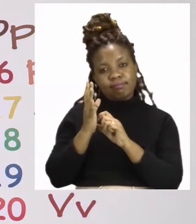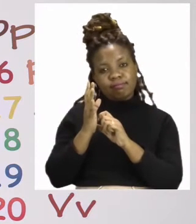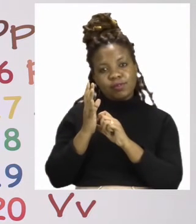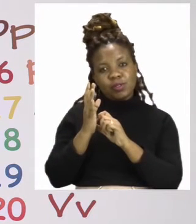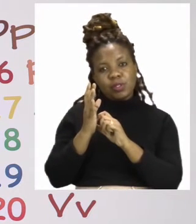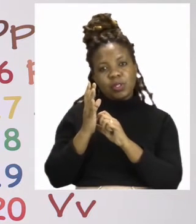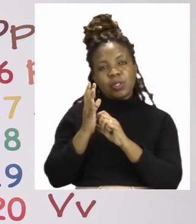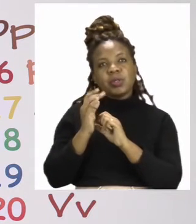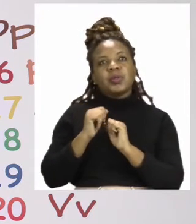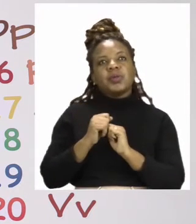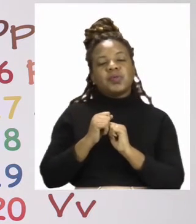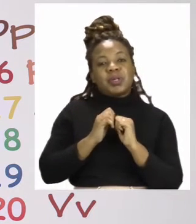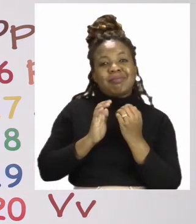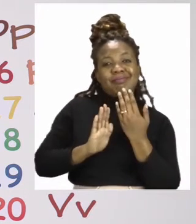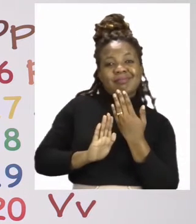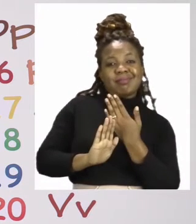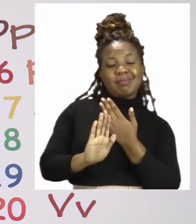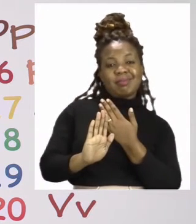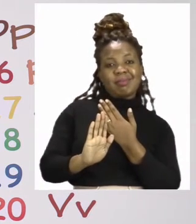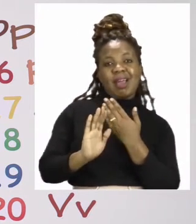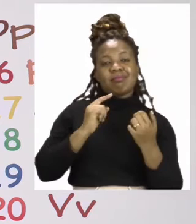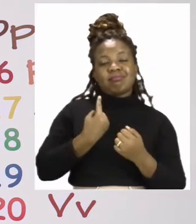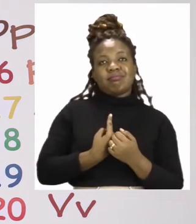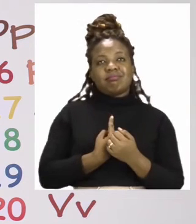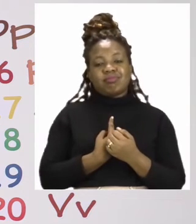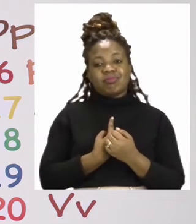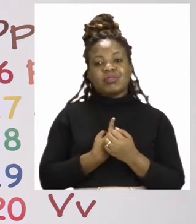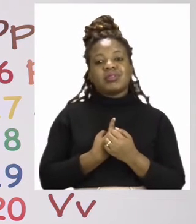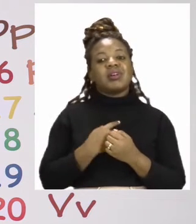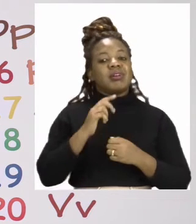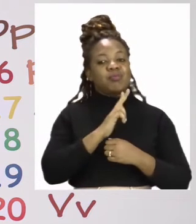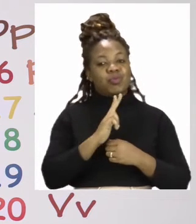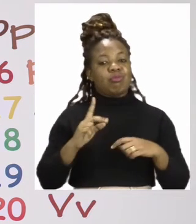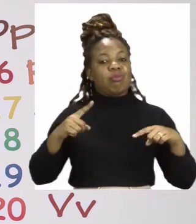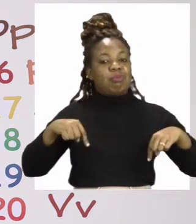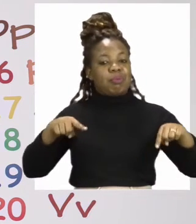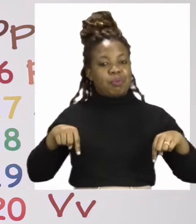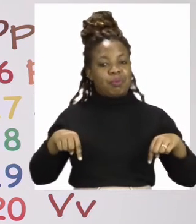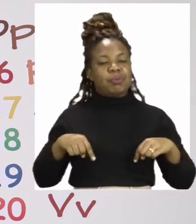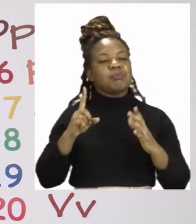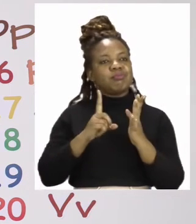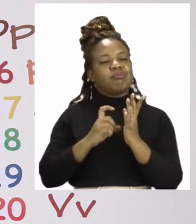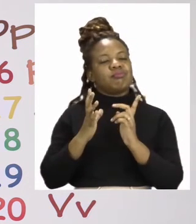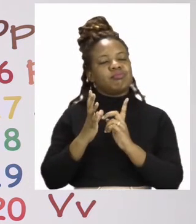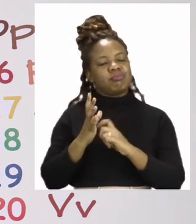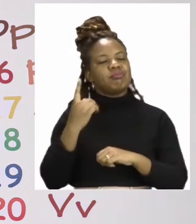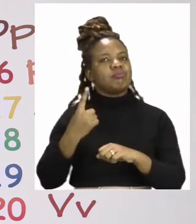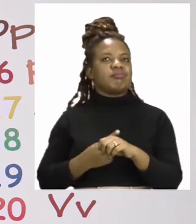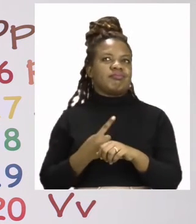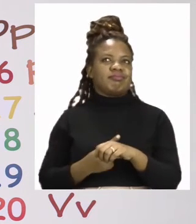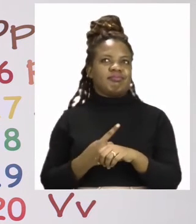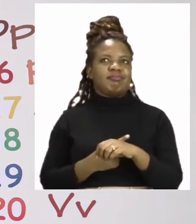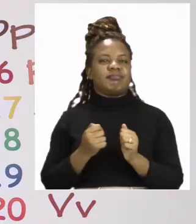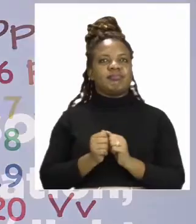ourselves as well as the people around us. So let us sanitize regularly. Make sure your hands are dry before you